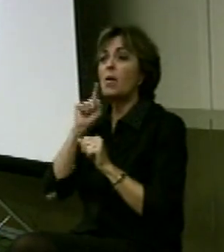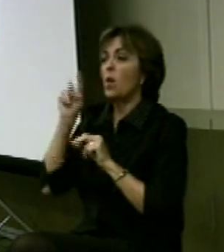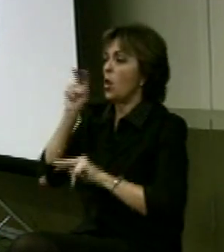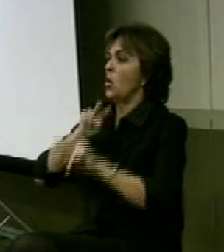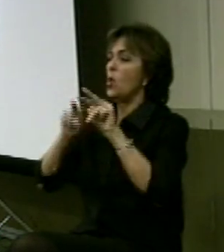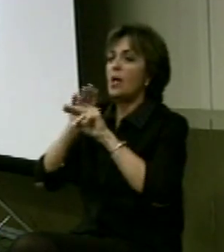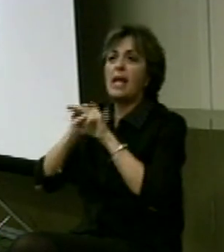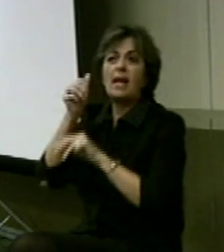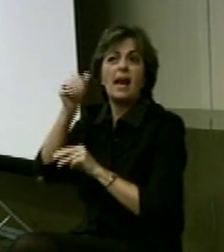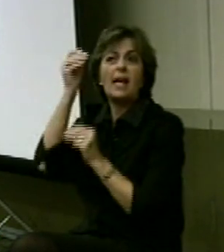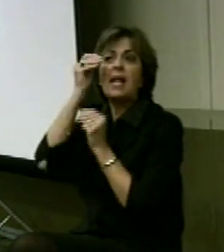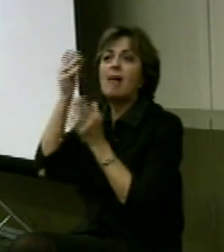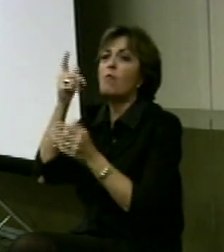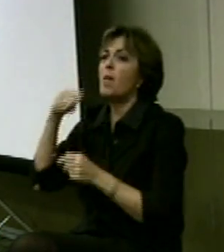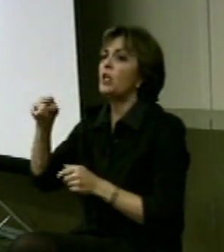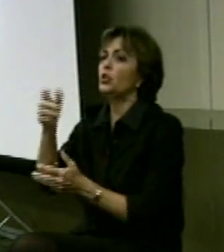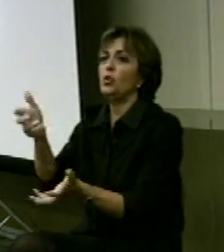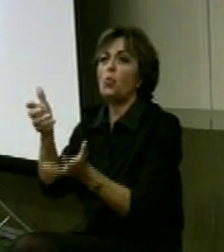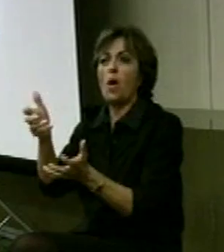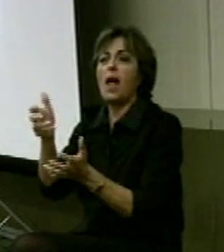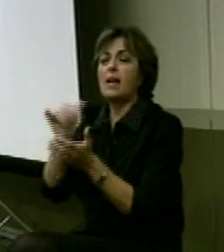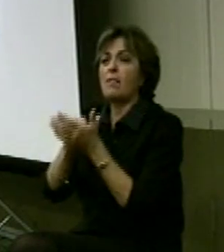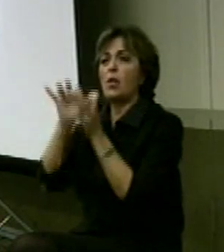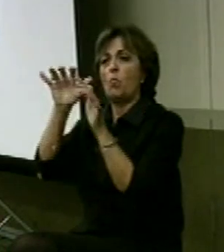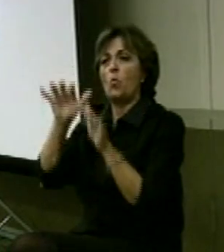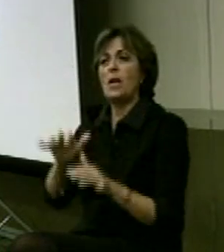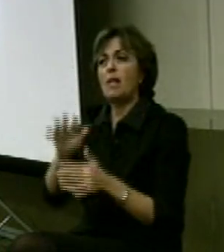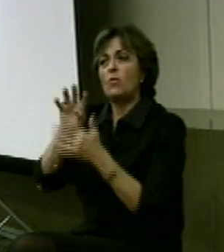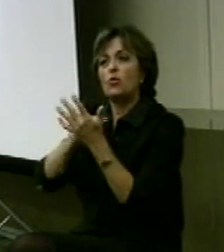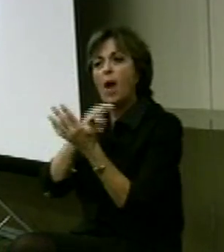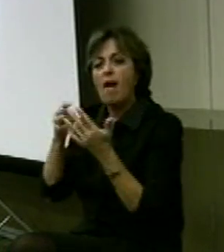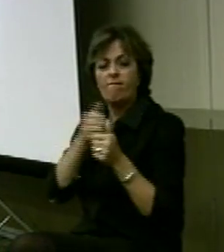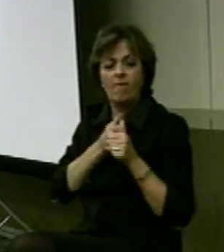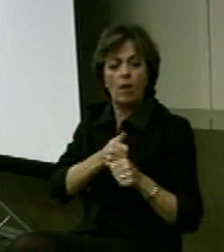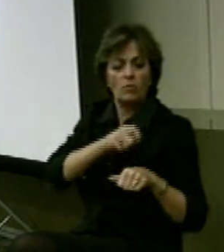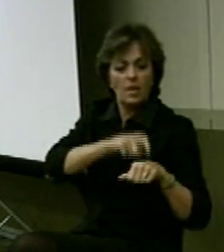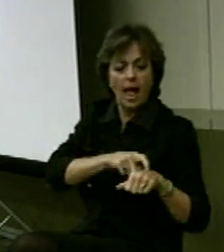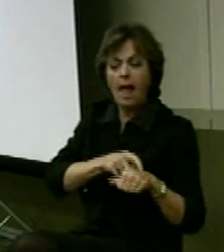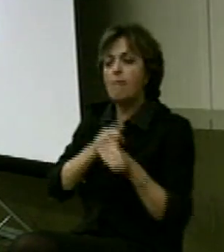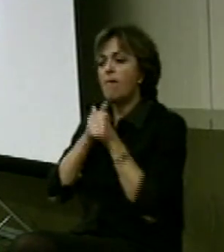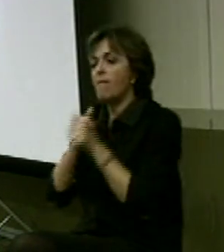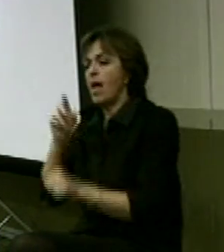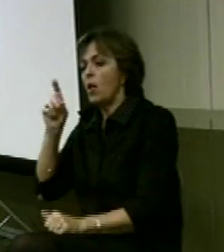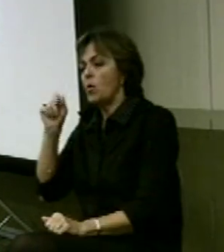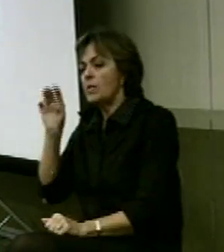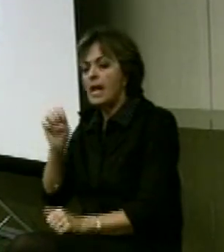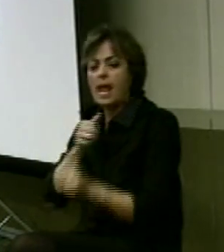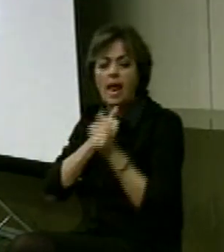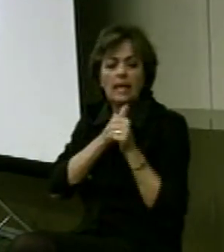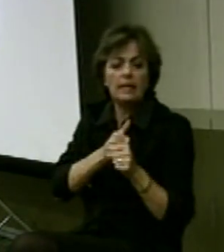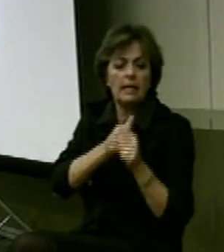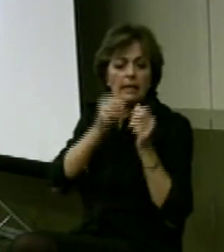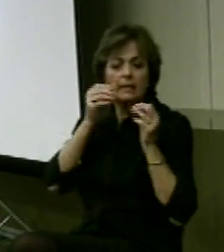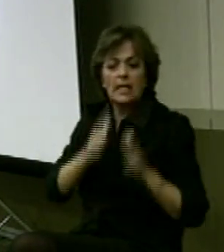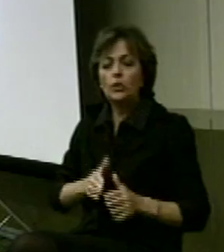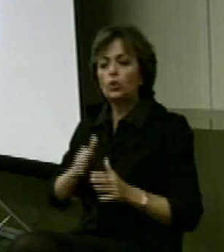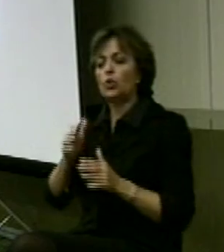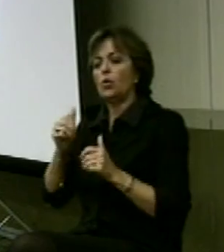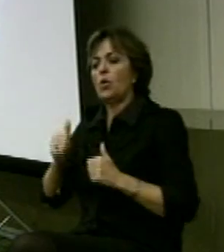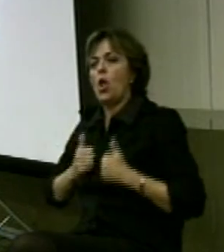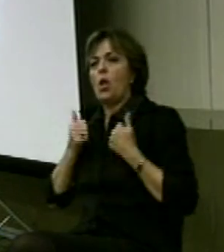can really look at any information you want to that you're putting in the graph by time, by date, by teacher, by